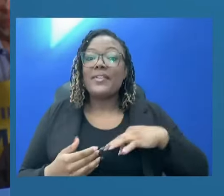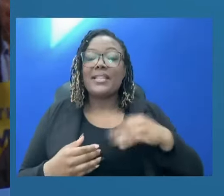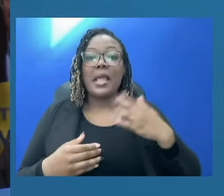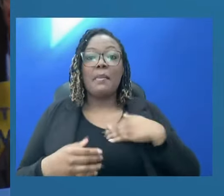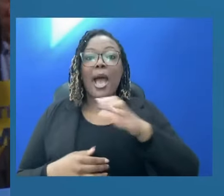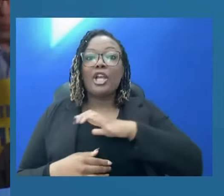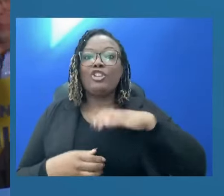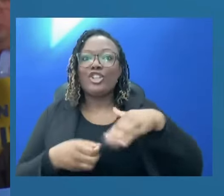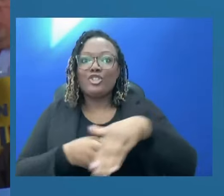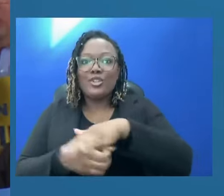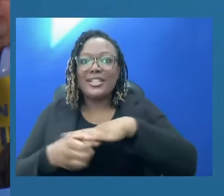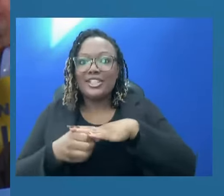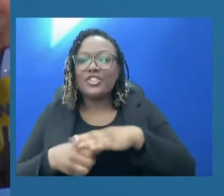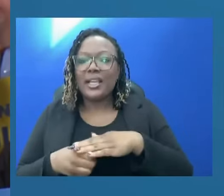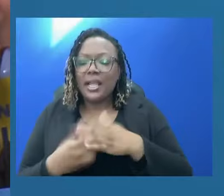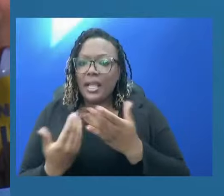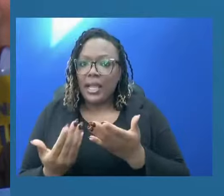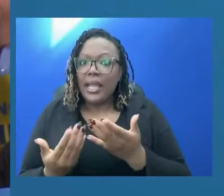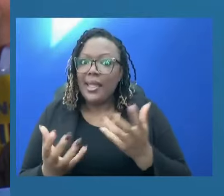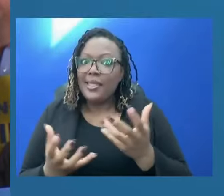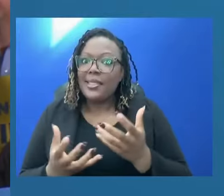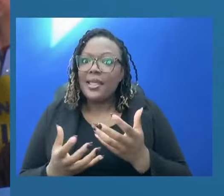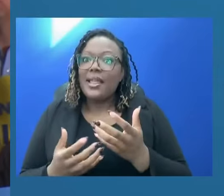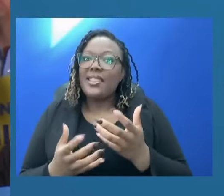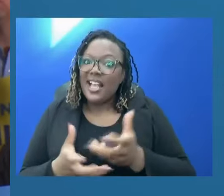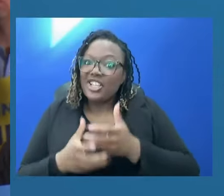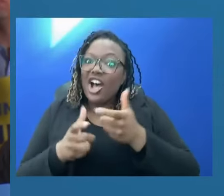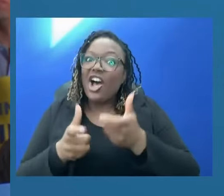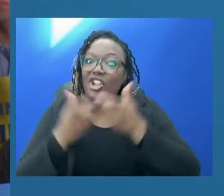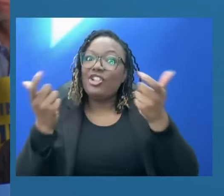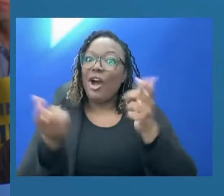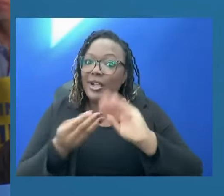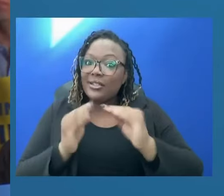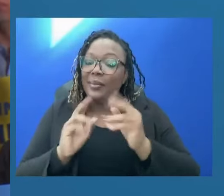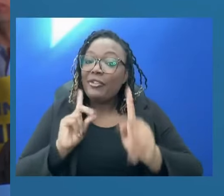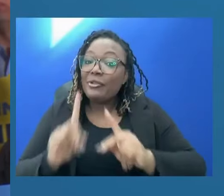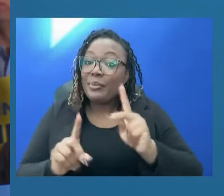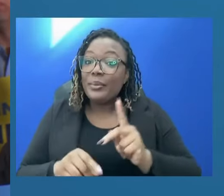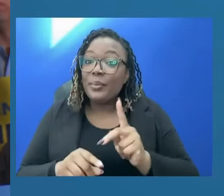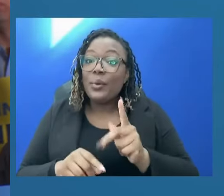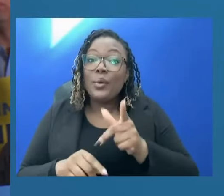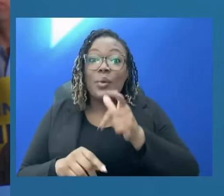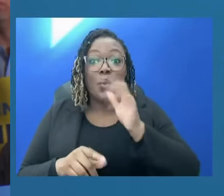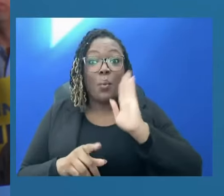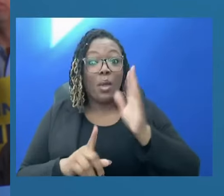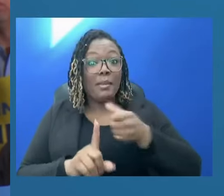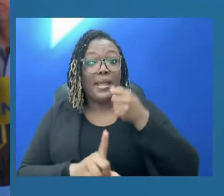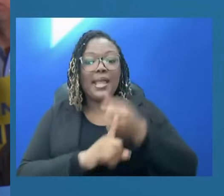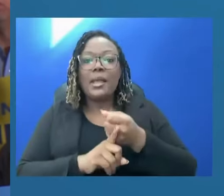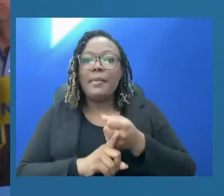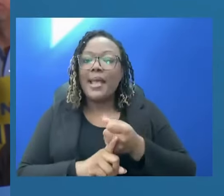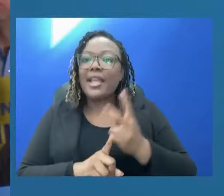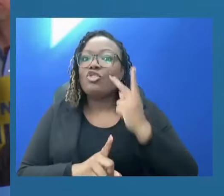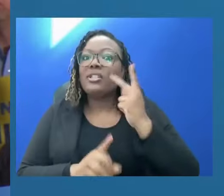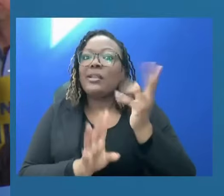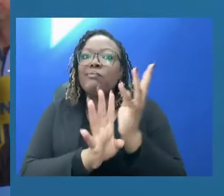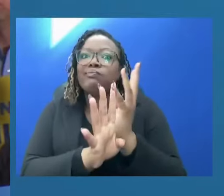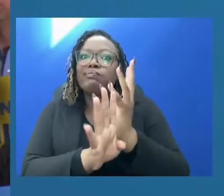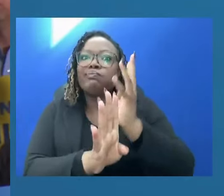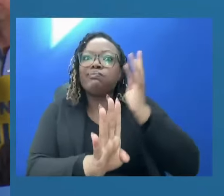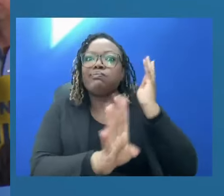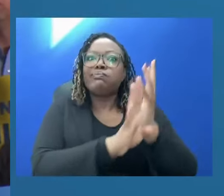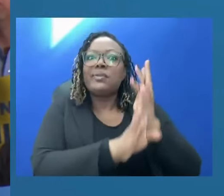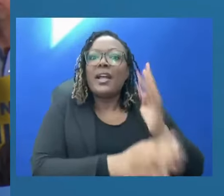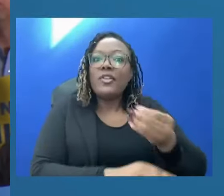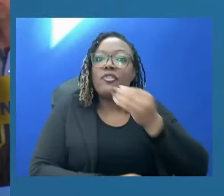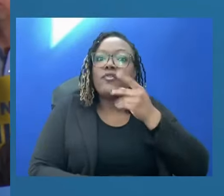district. And that's a large number of people. And you see the lines in the food pantries.